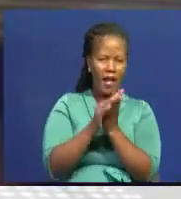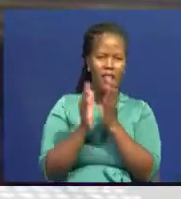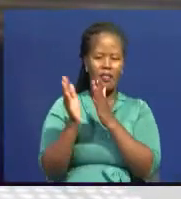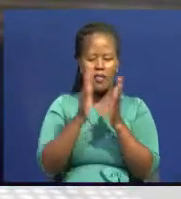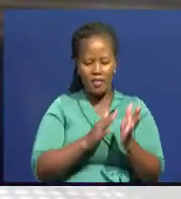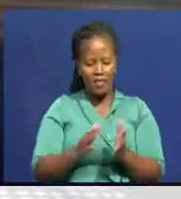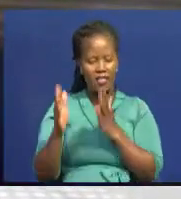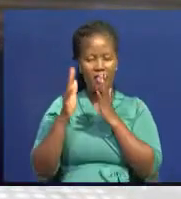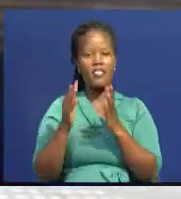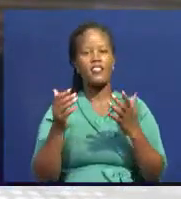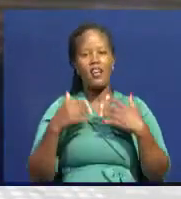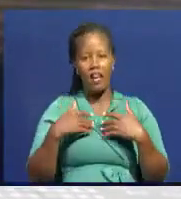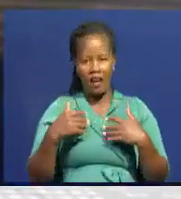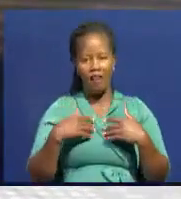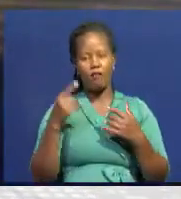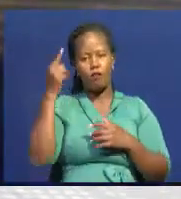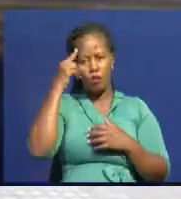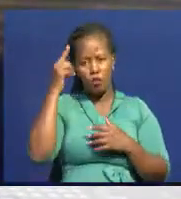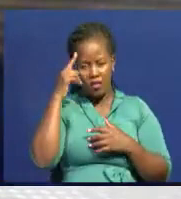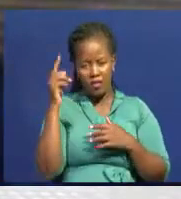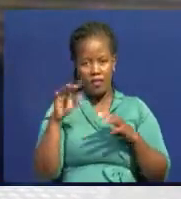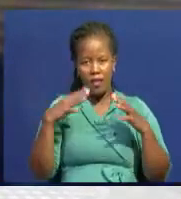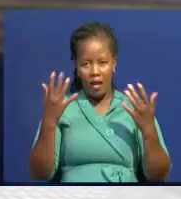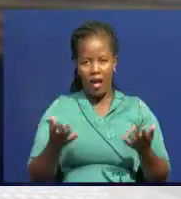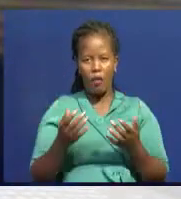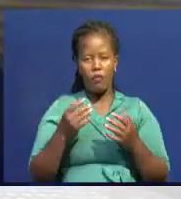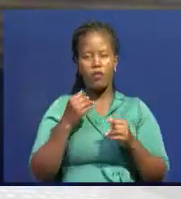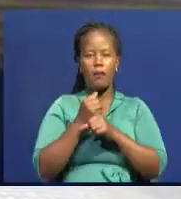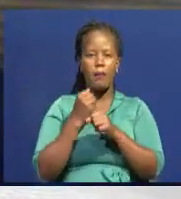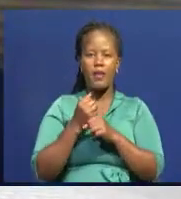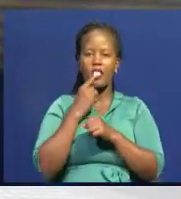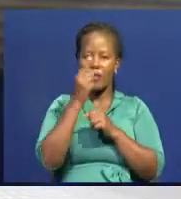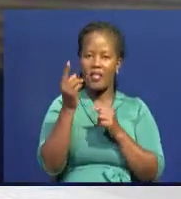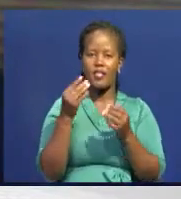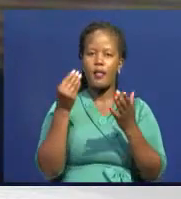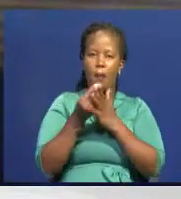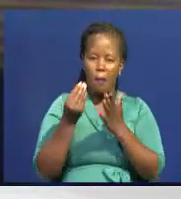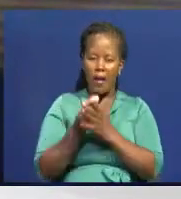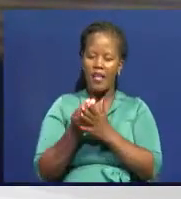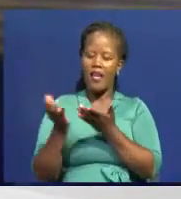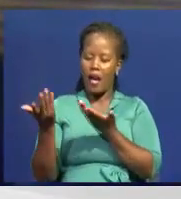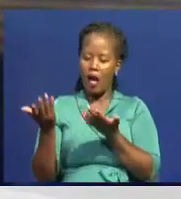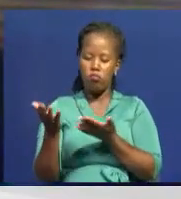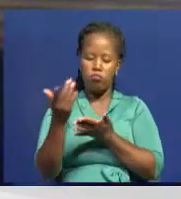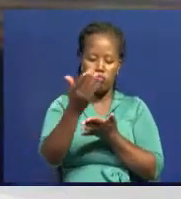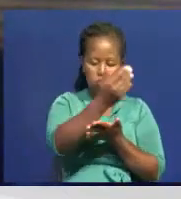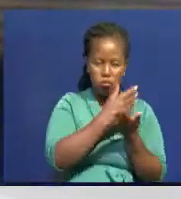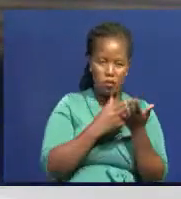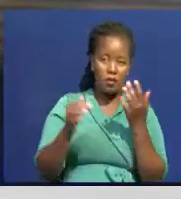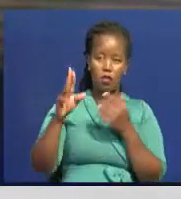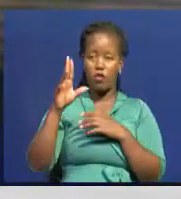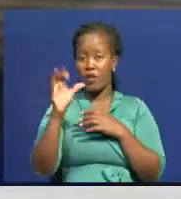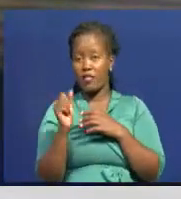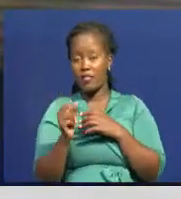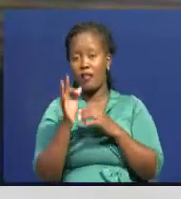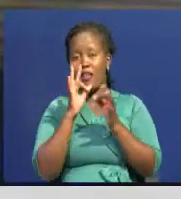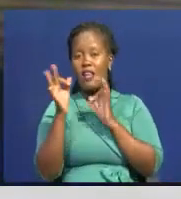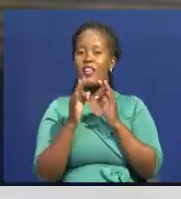these structures and say, okay, let's figure out how to go raise funds in the US. Do we have the right